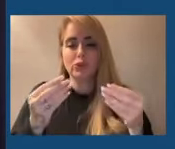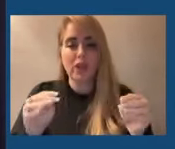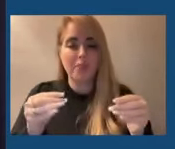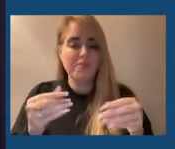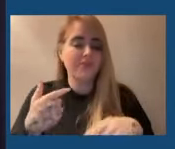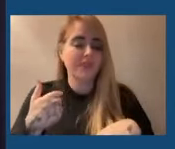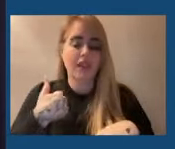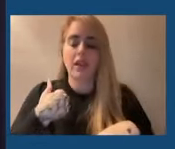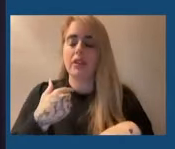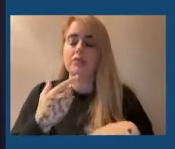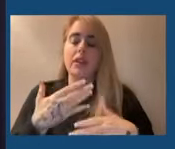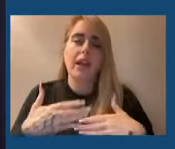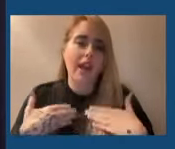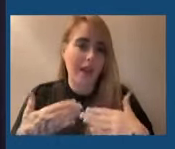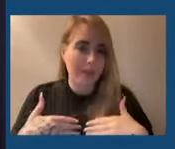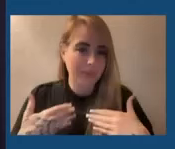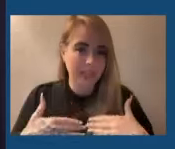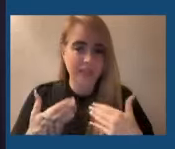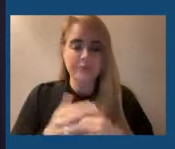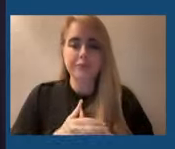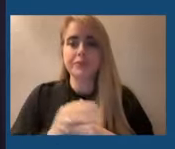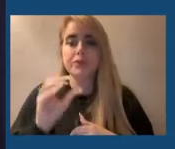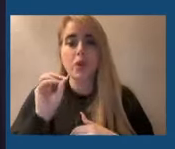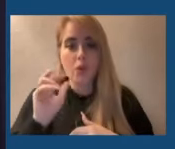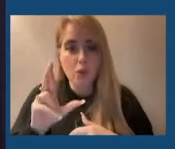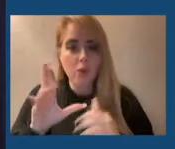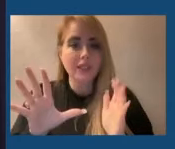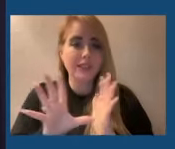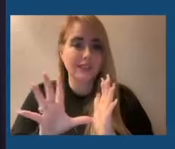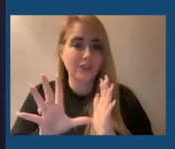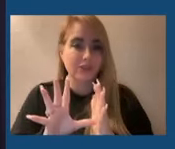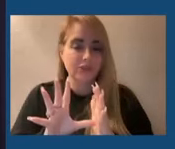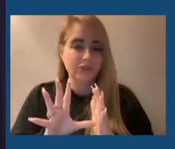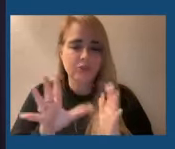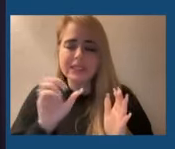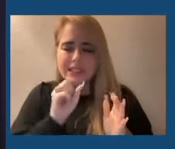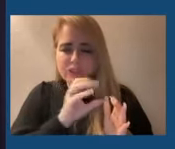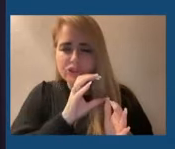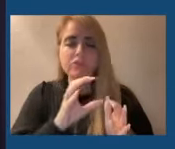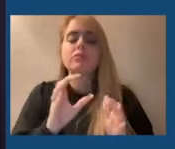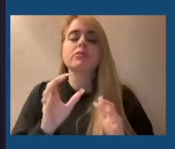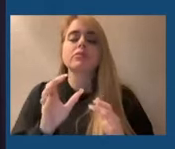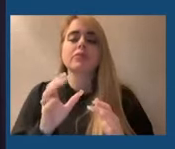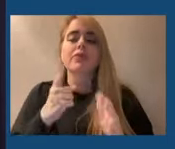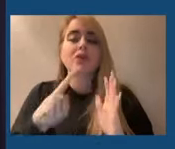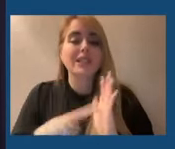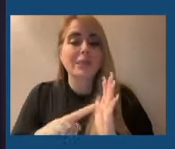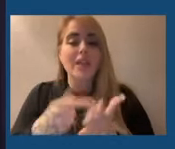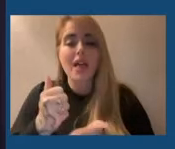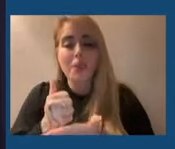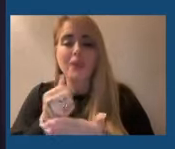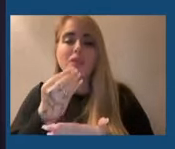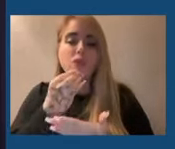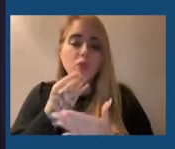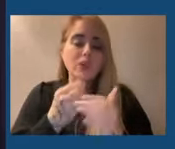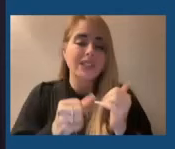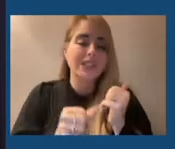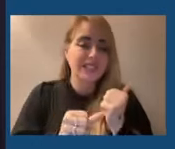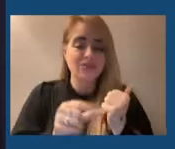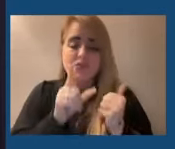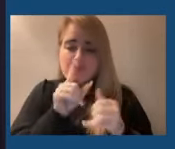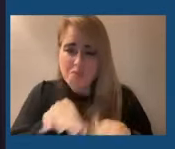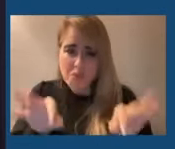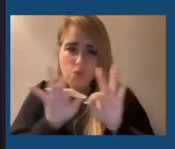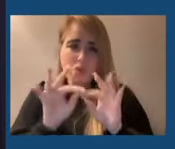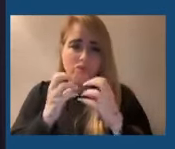really. Or our seniors, investing into programs like food assistance. It's about making sure that we're